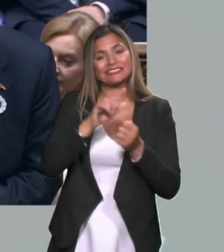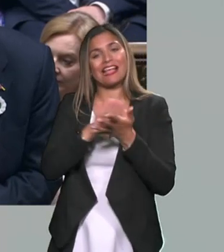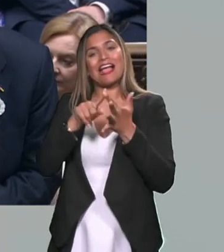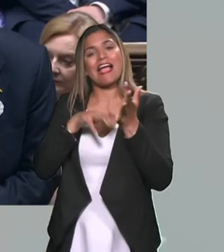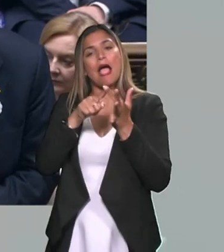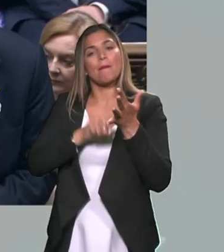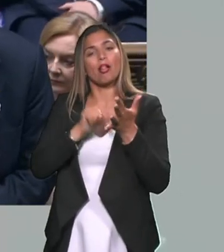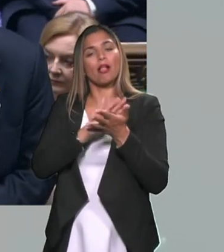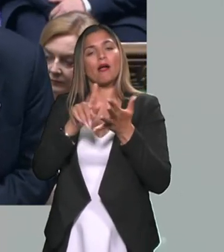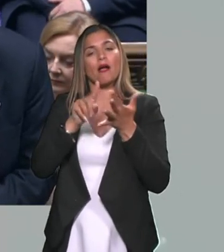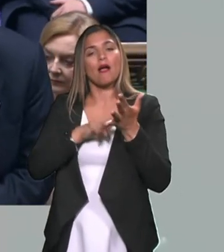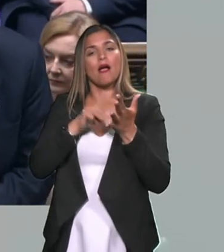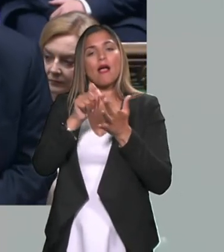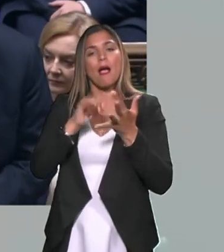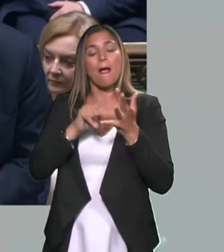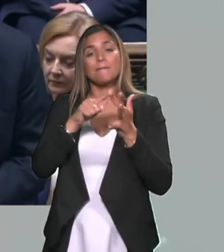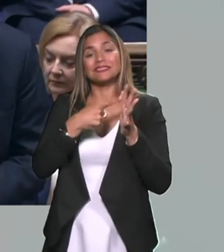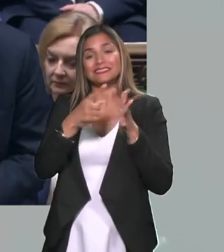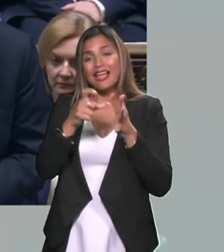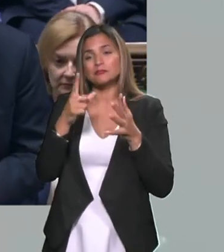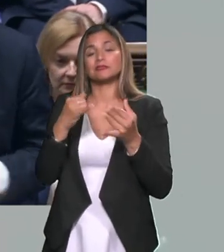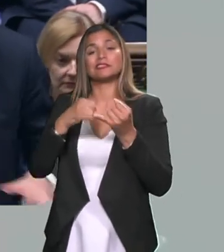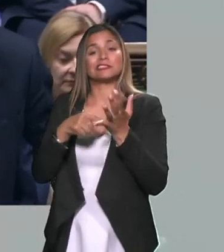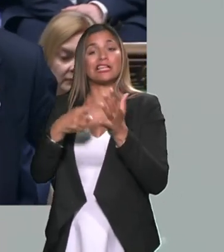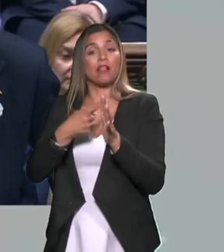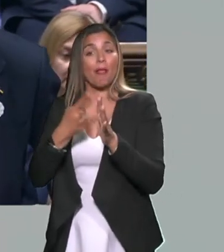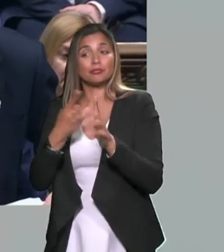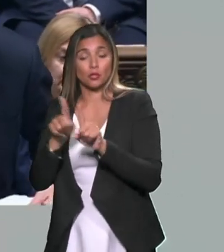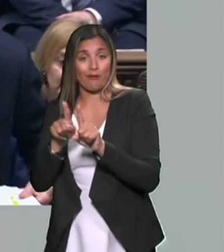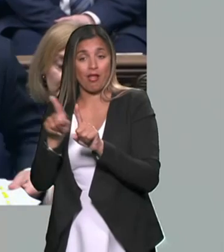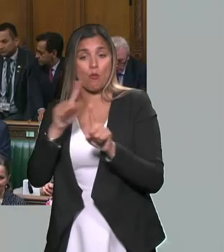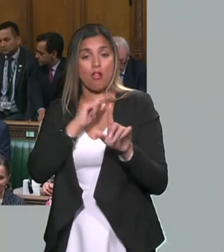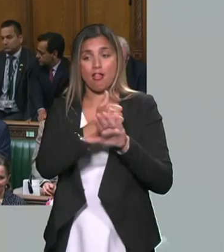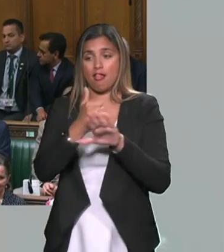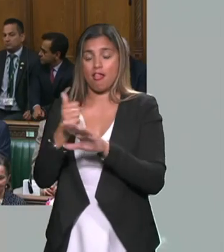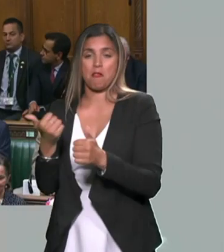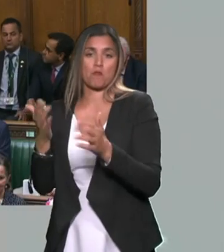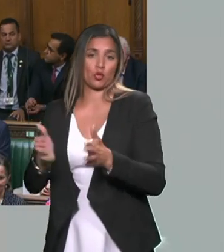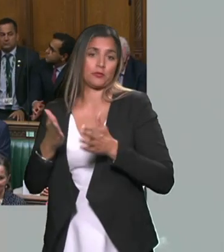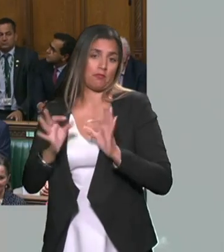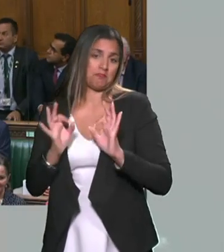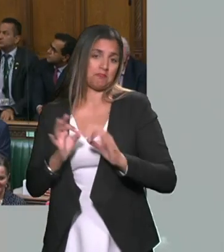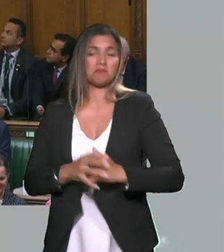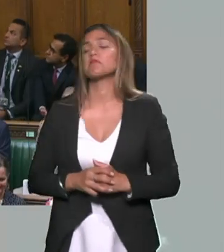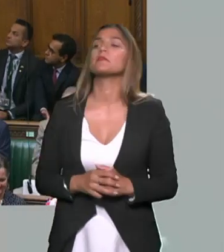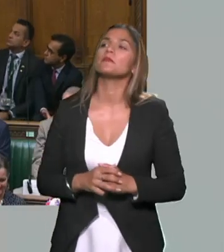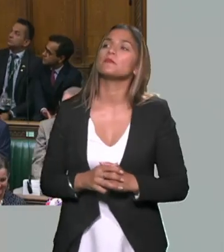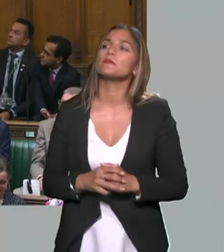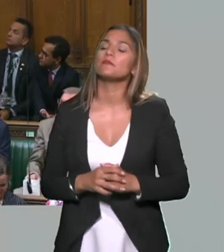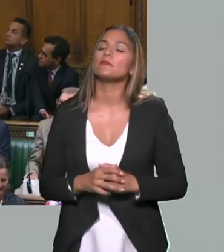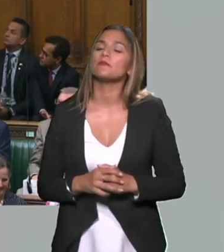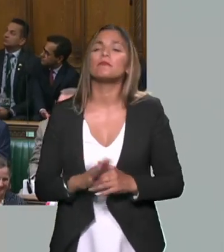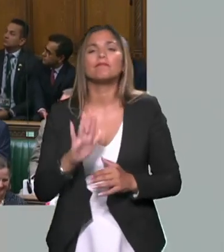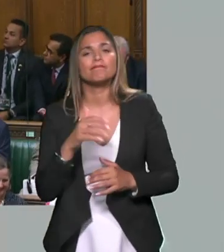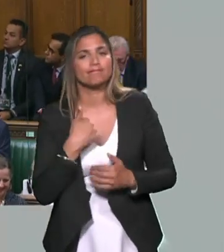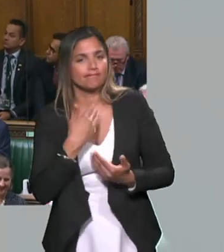Hempstead and St Albans hospitals, represent the best option for health services in the area. Sir Mike Penning. Can I thank the Prime Minister